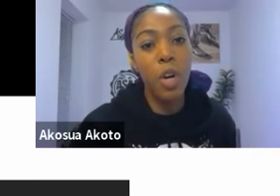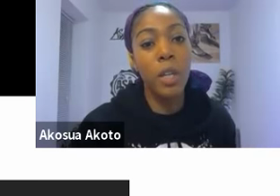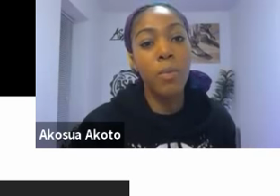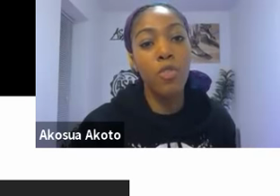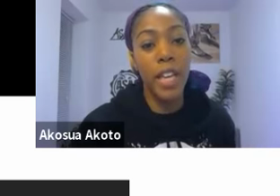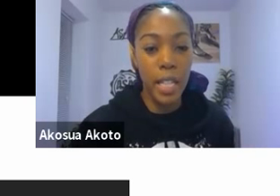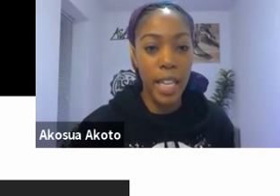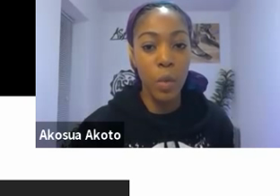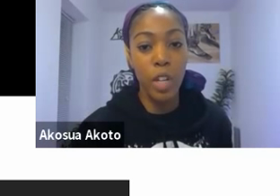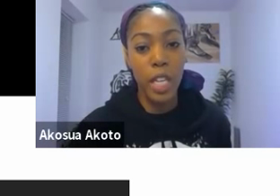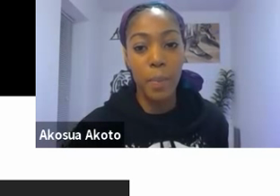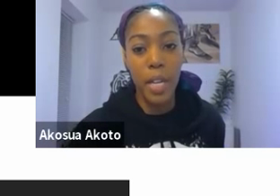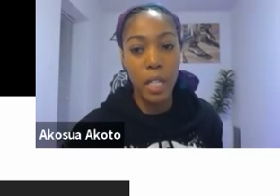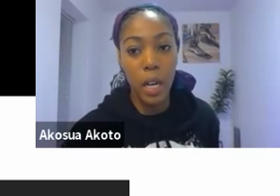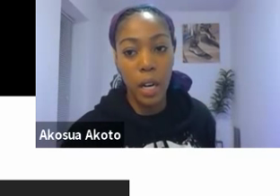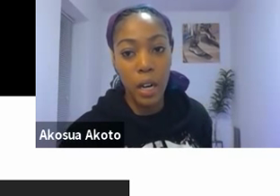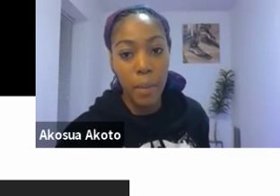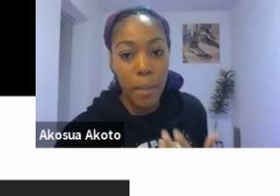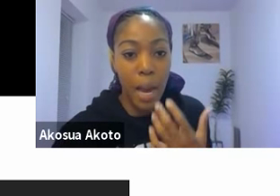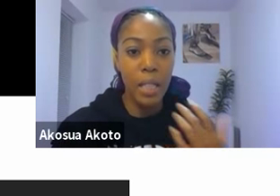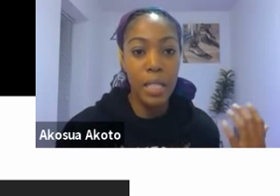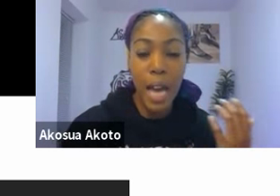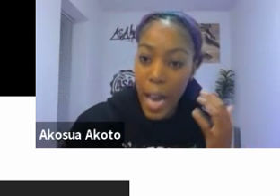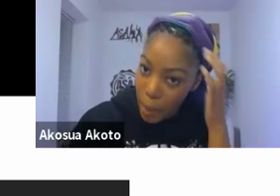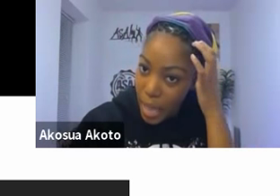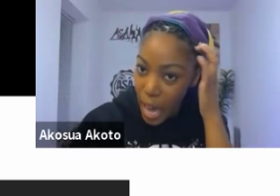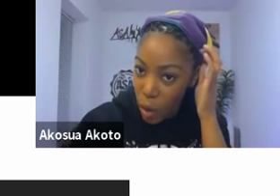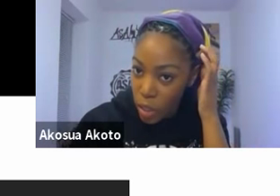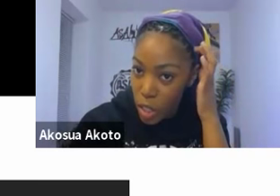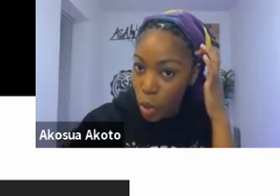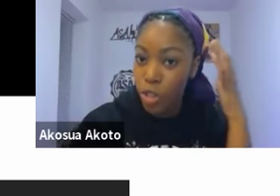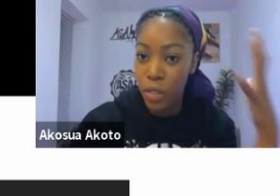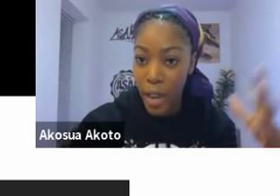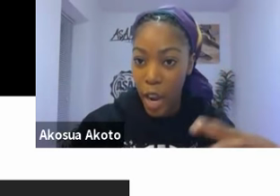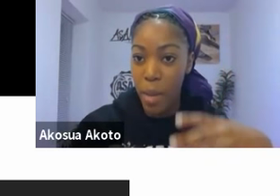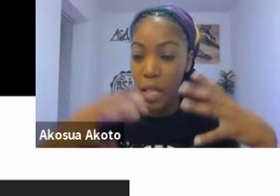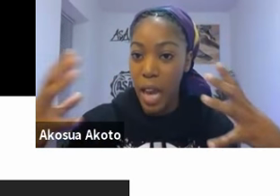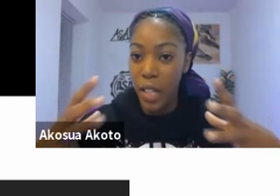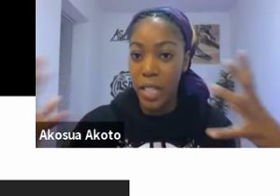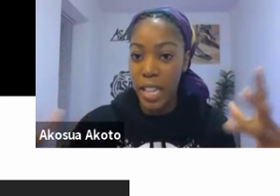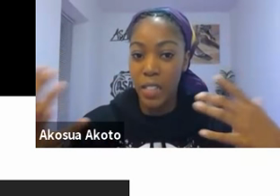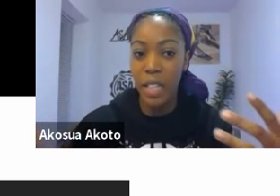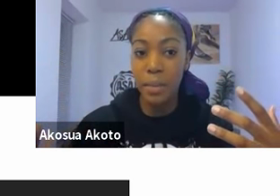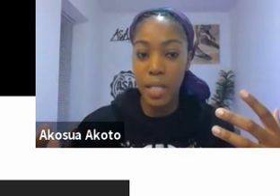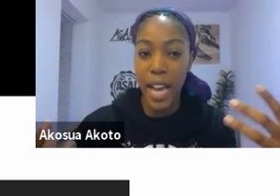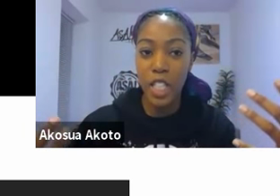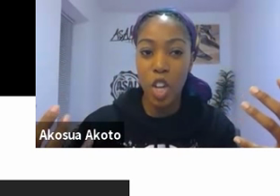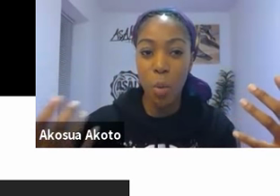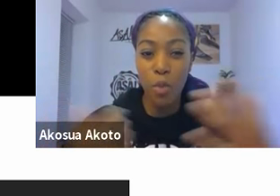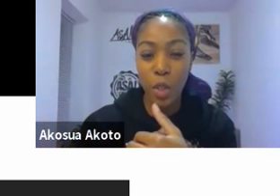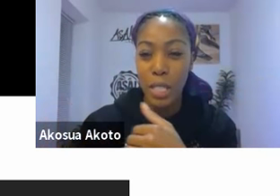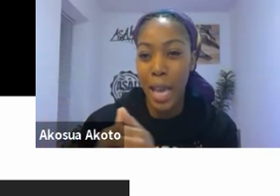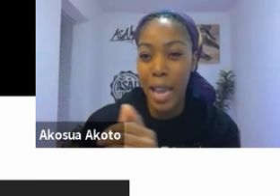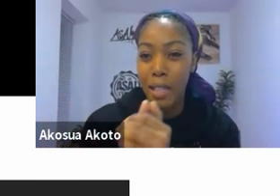So then we're gonna move in again. We're keeping in mind the time and how the social environment, how the dance develops to that.